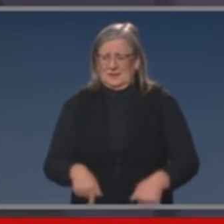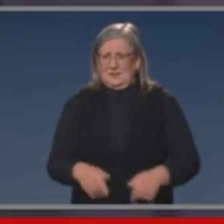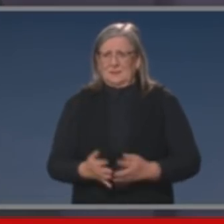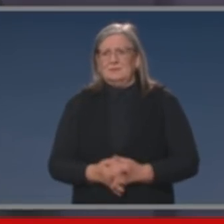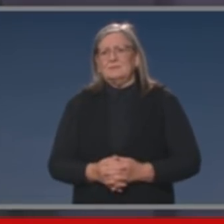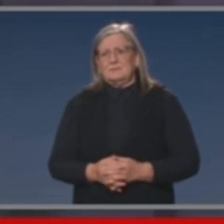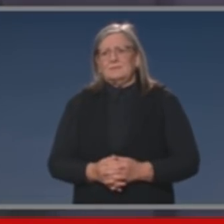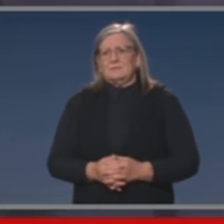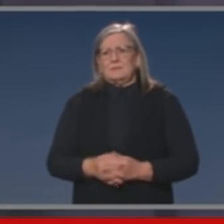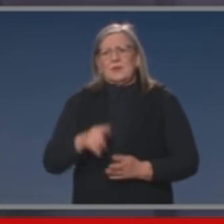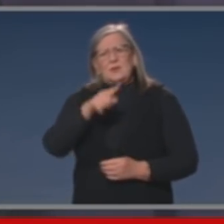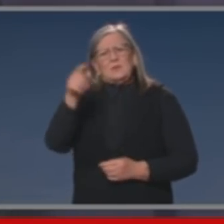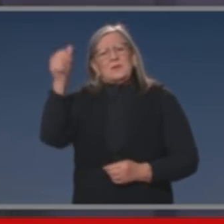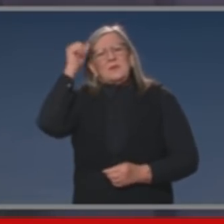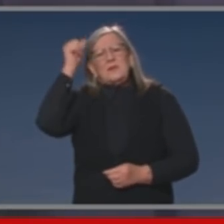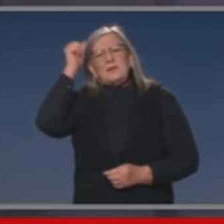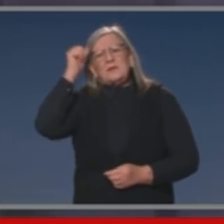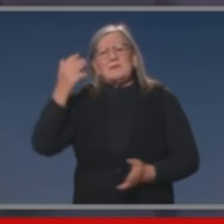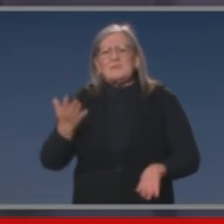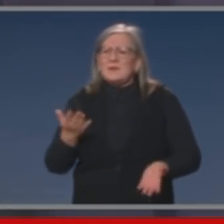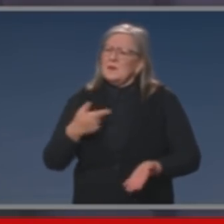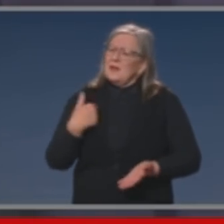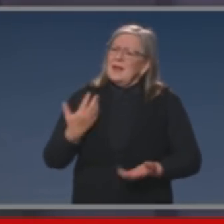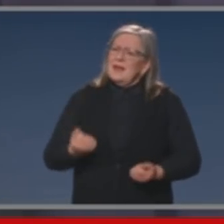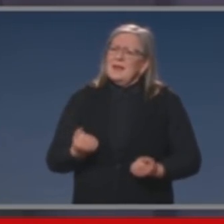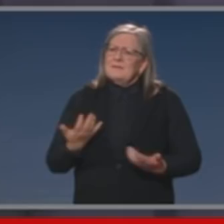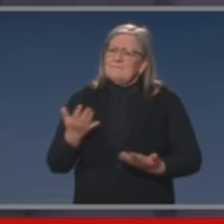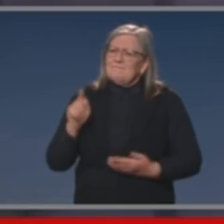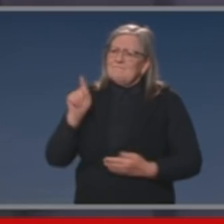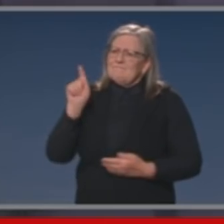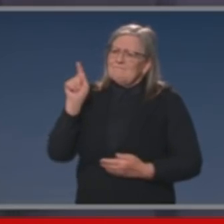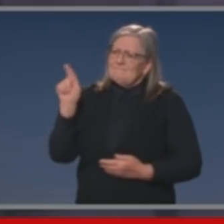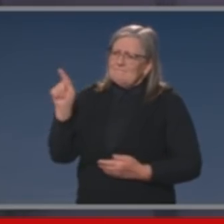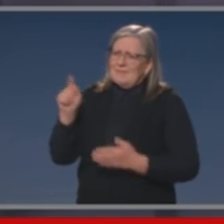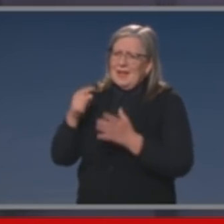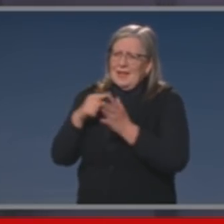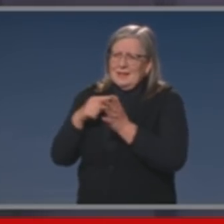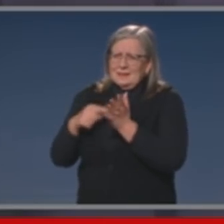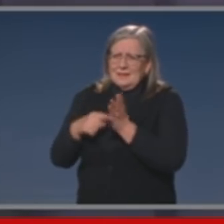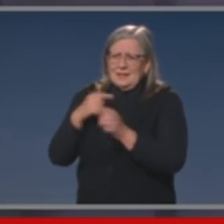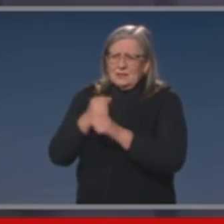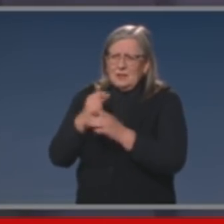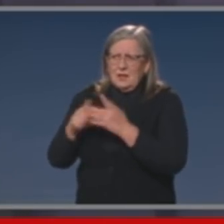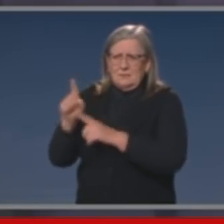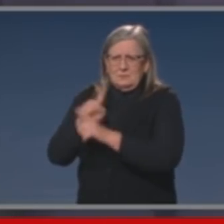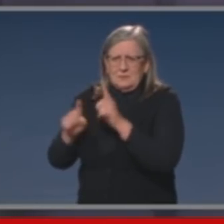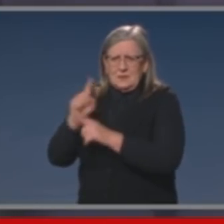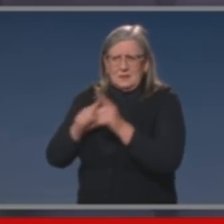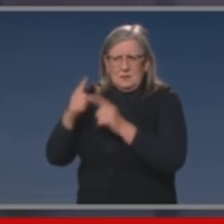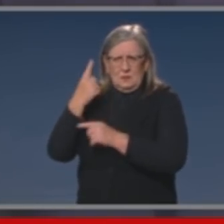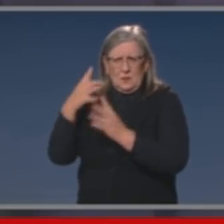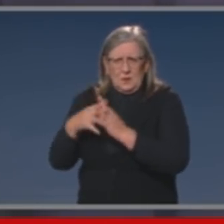know, we have had the ATAGI group has been meeting every week, reviewing all of the information that comes